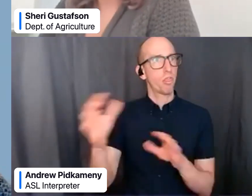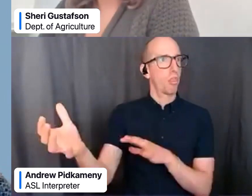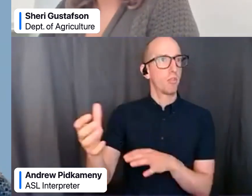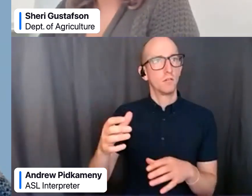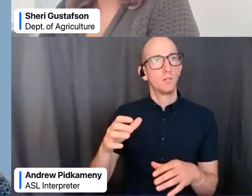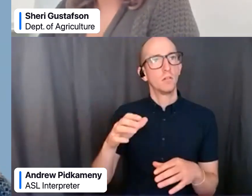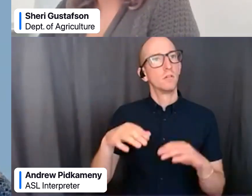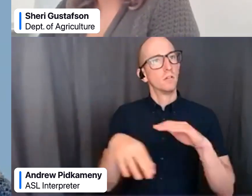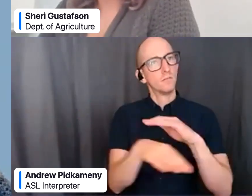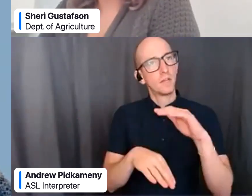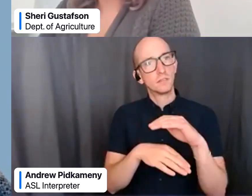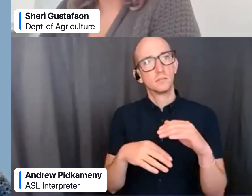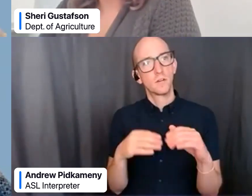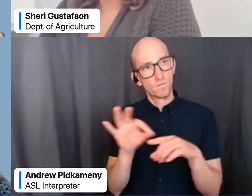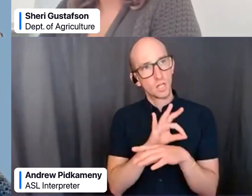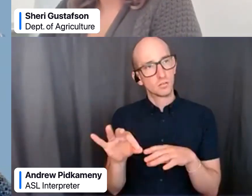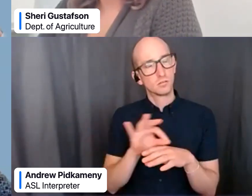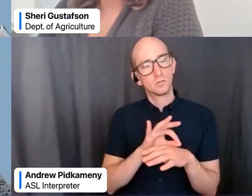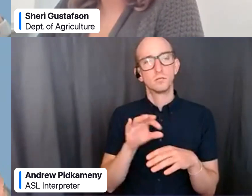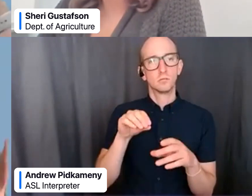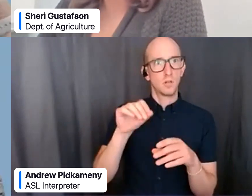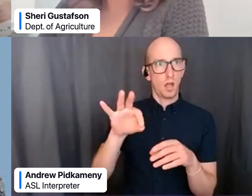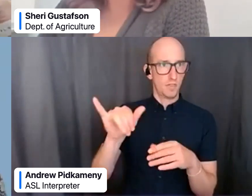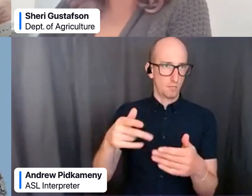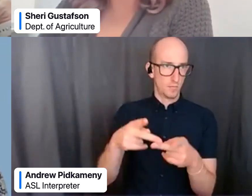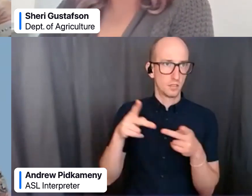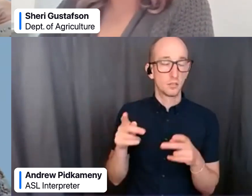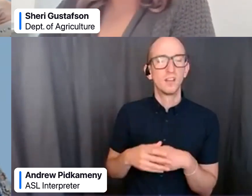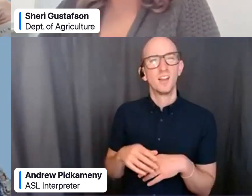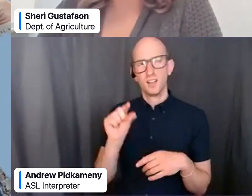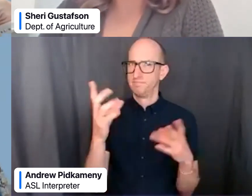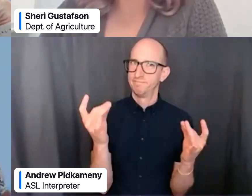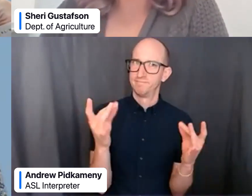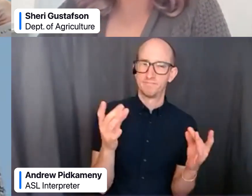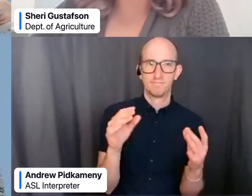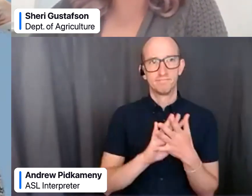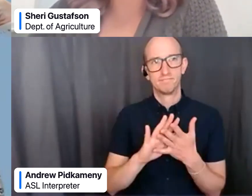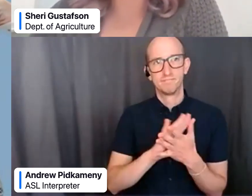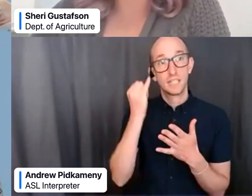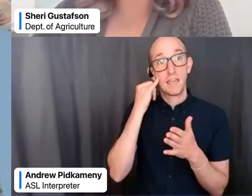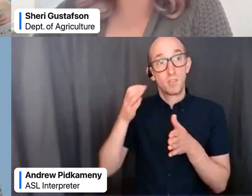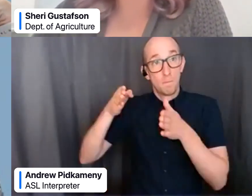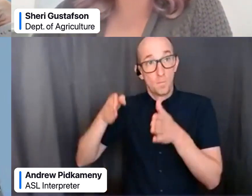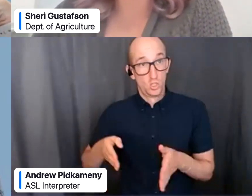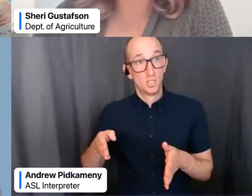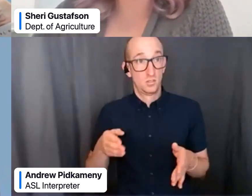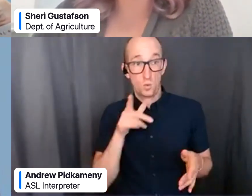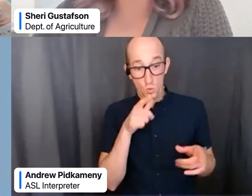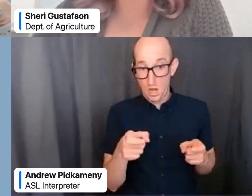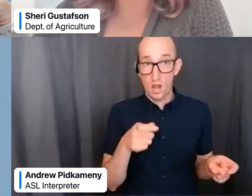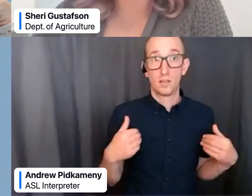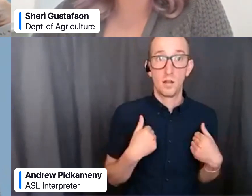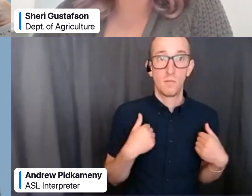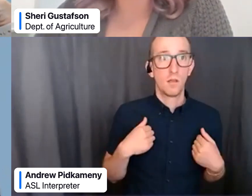gets a little bit tricky in situations where the handler might not be in a position to look